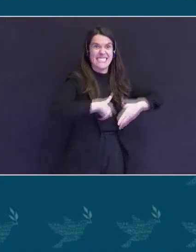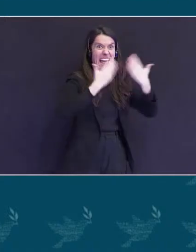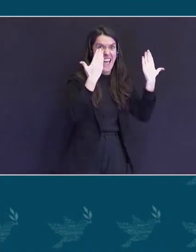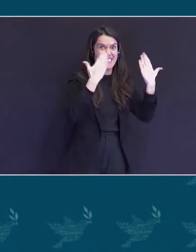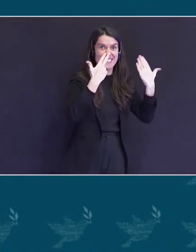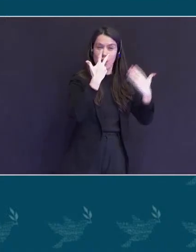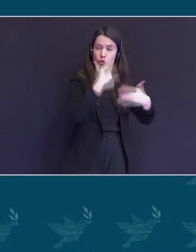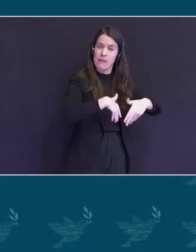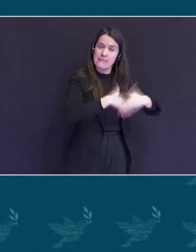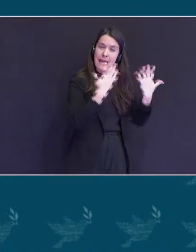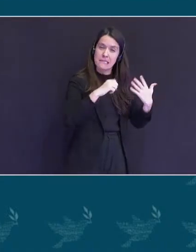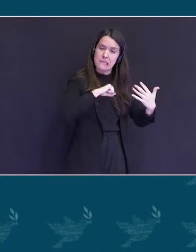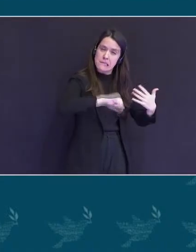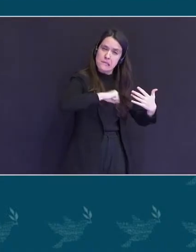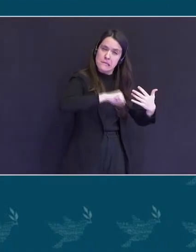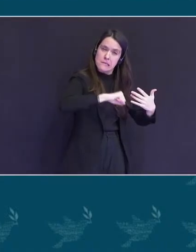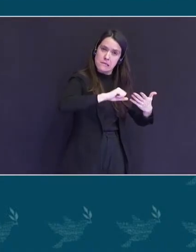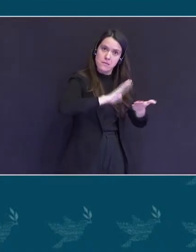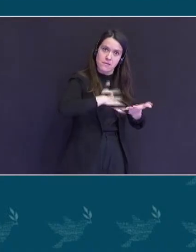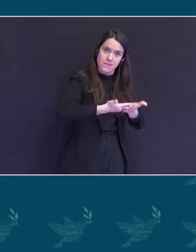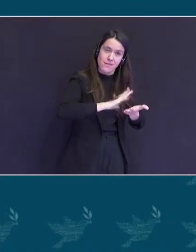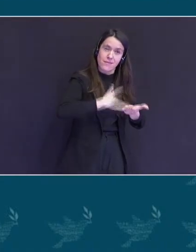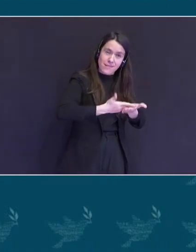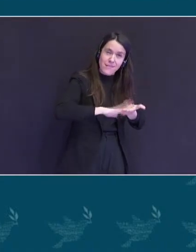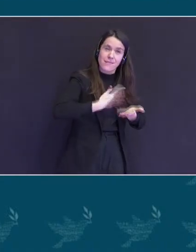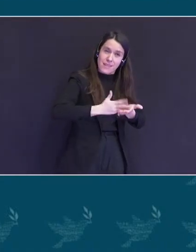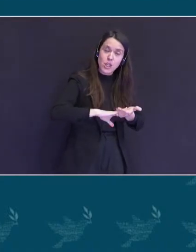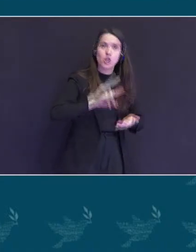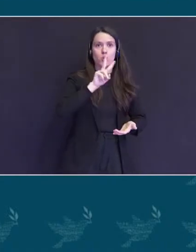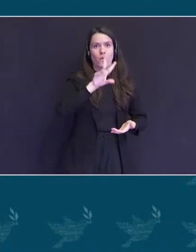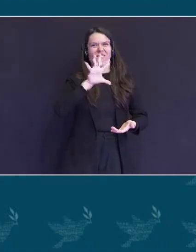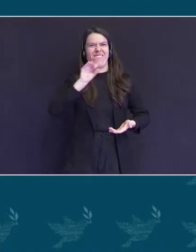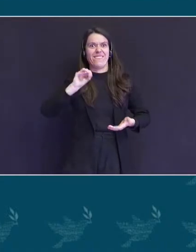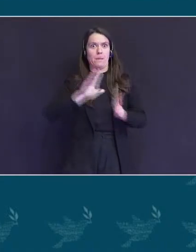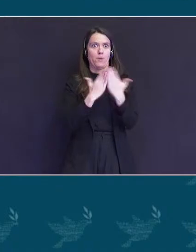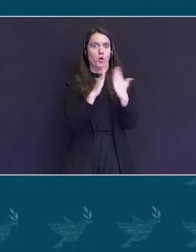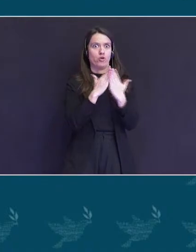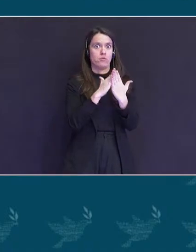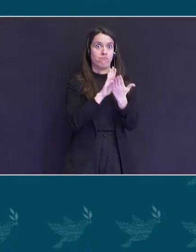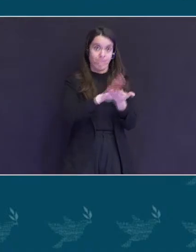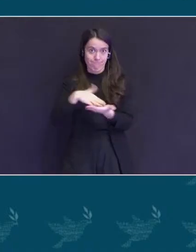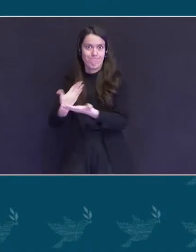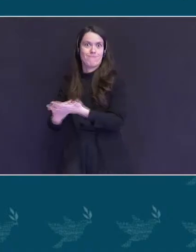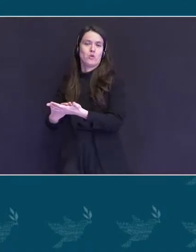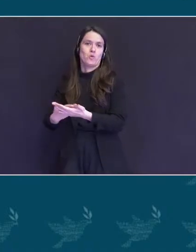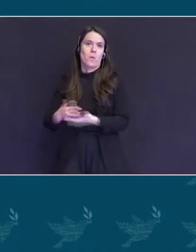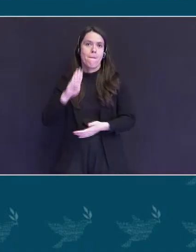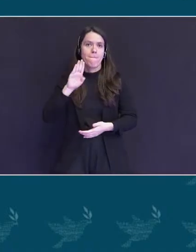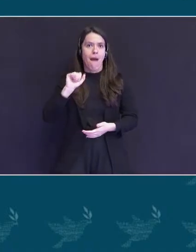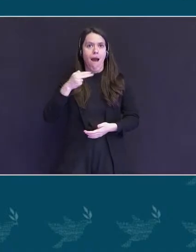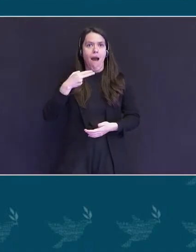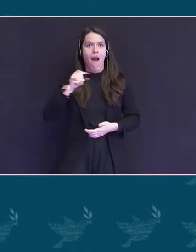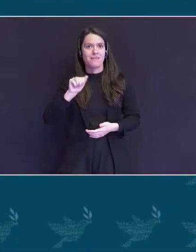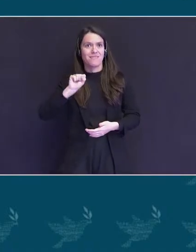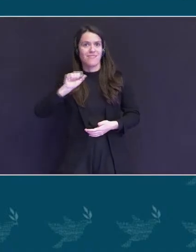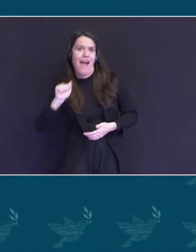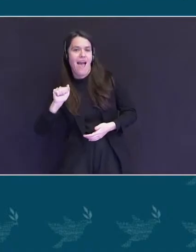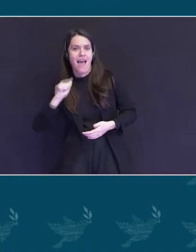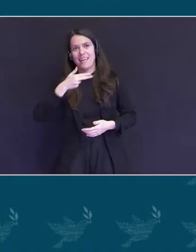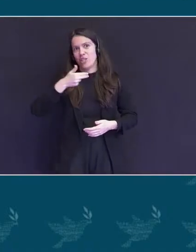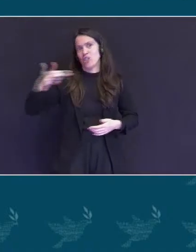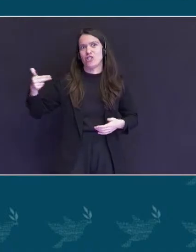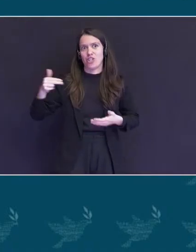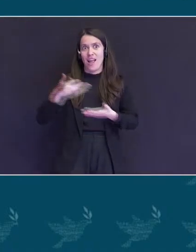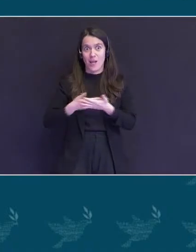managed to translate as many as 250 books into Bahasa Indonesia. And if that wasn't good enough,